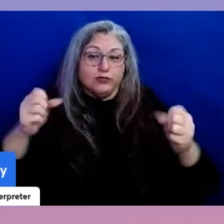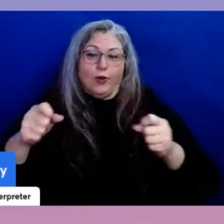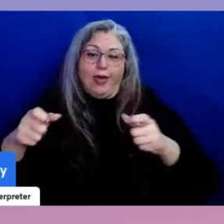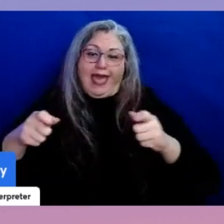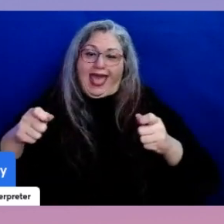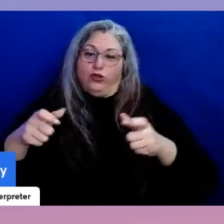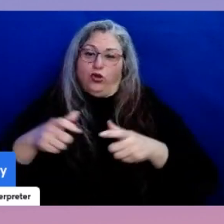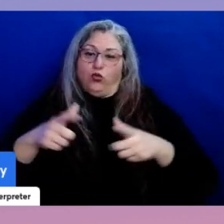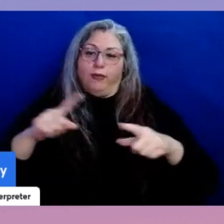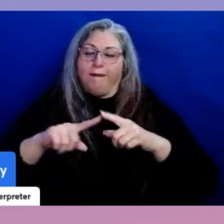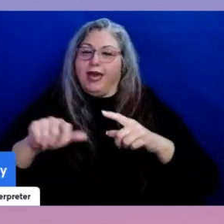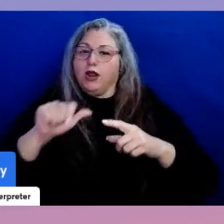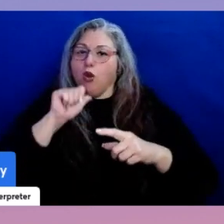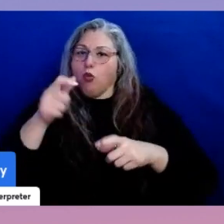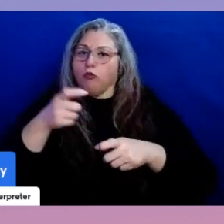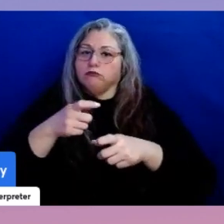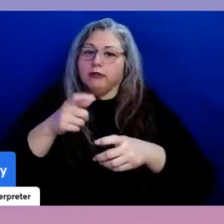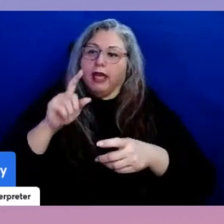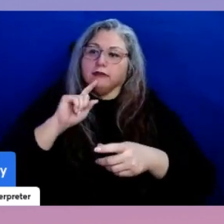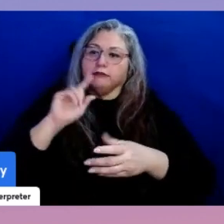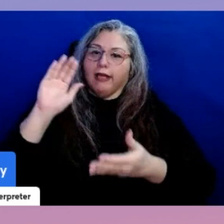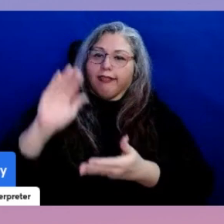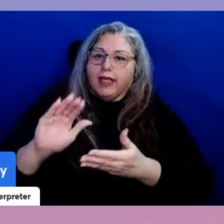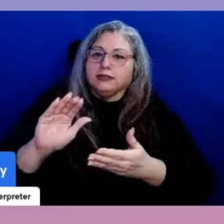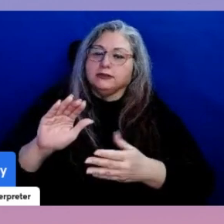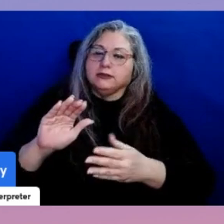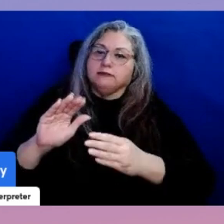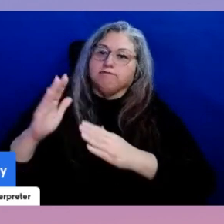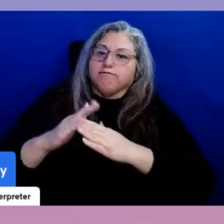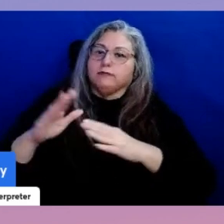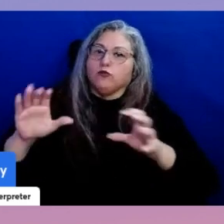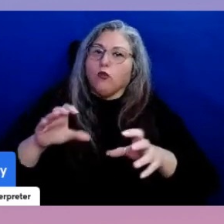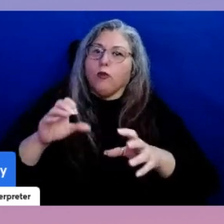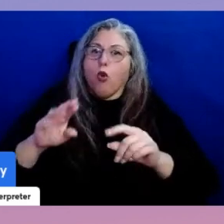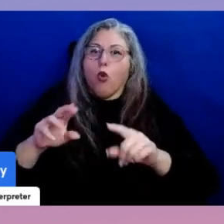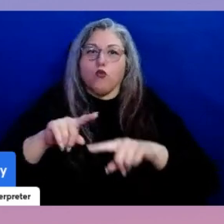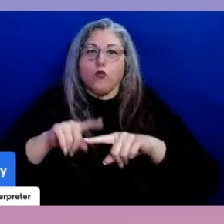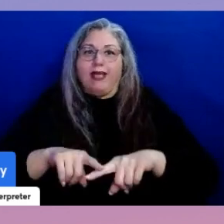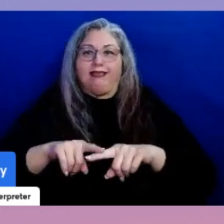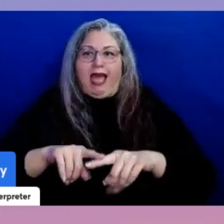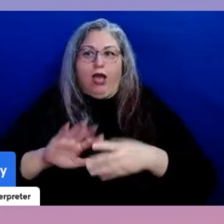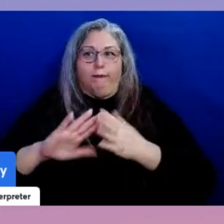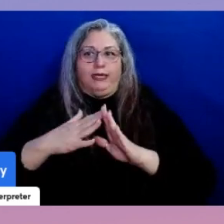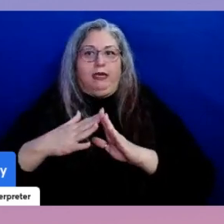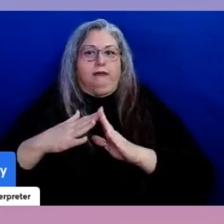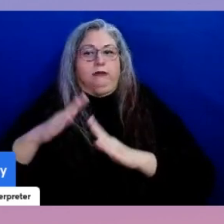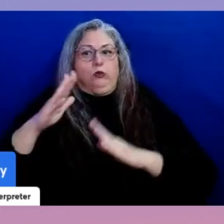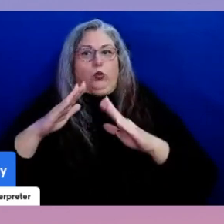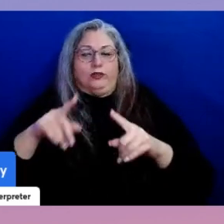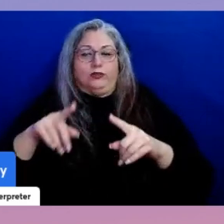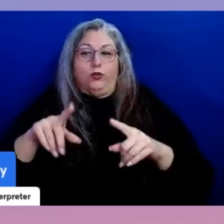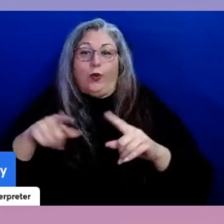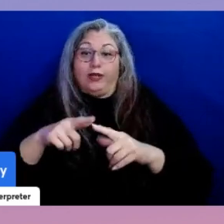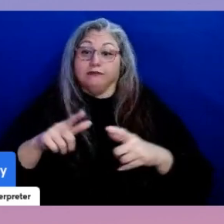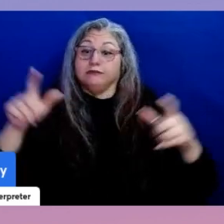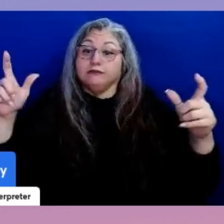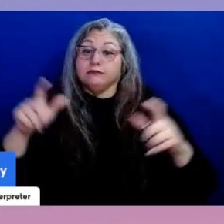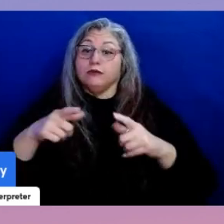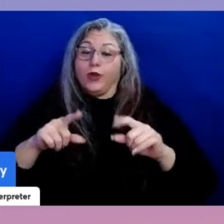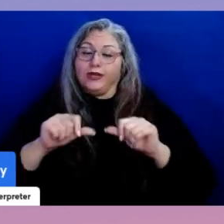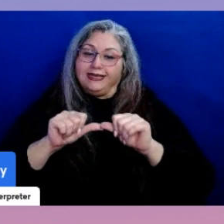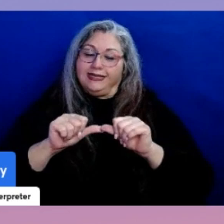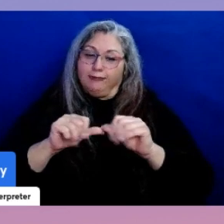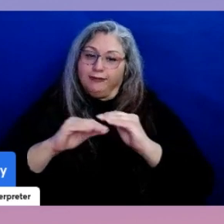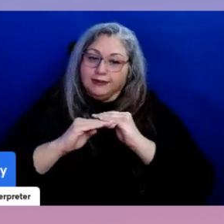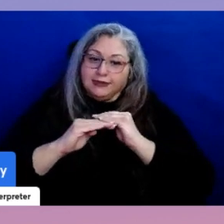compromising performance or reliability becomes a critical concern. Scaling databases while maintaining consistency and